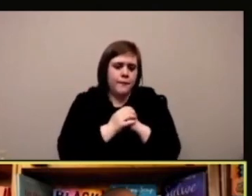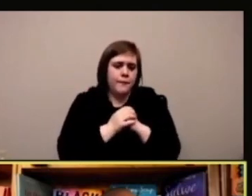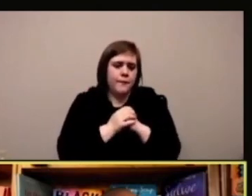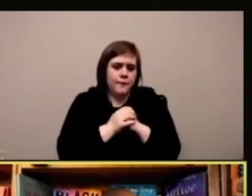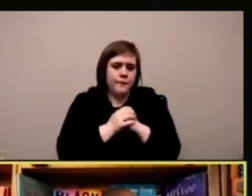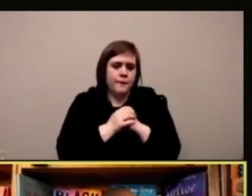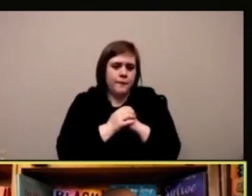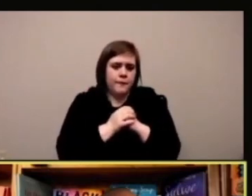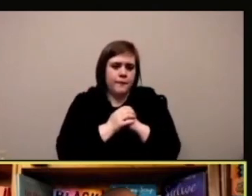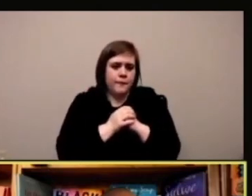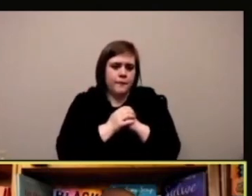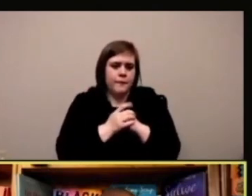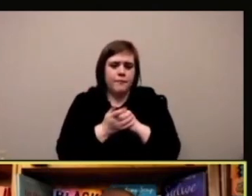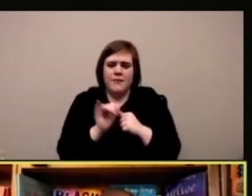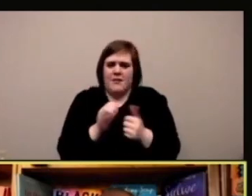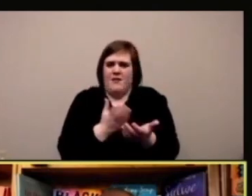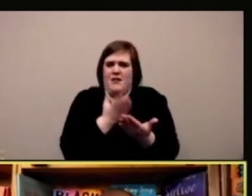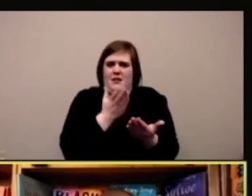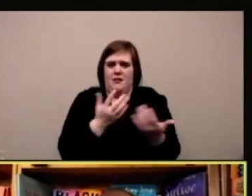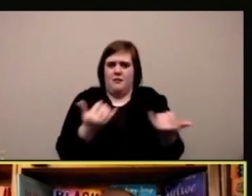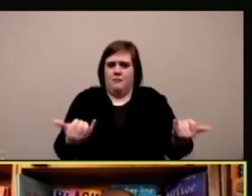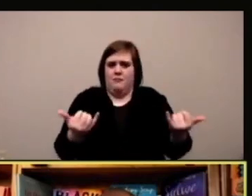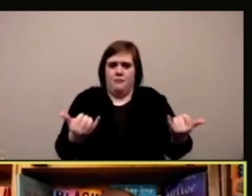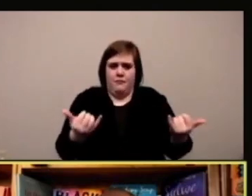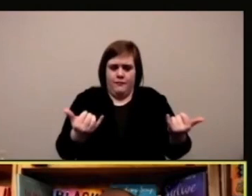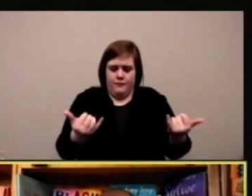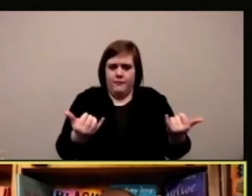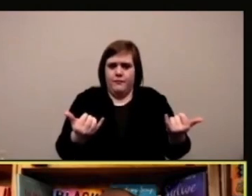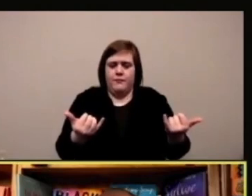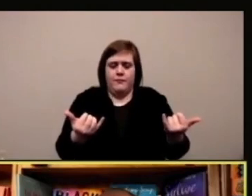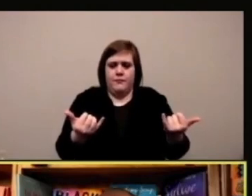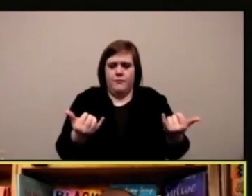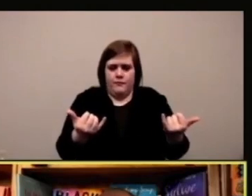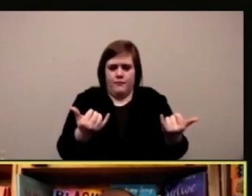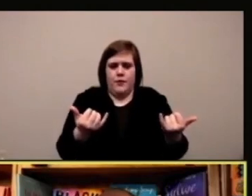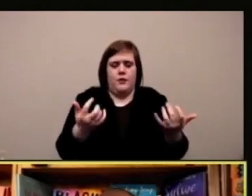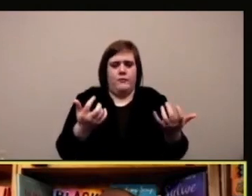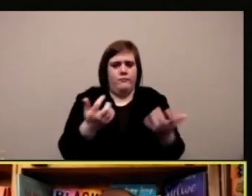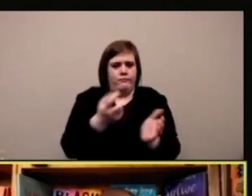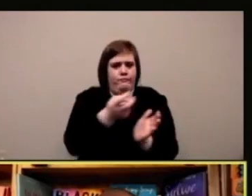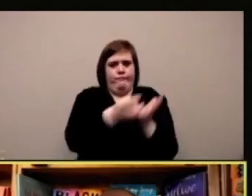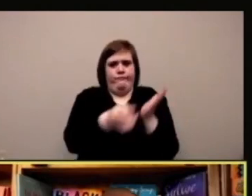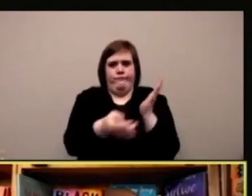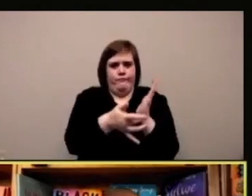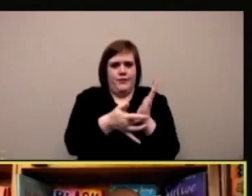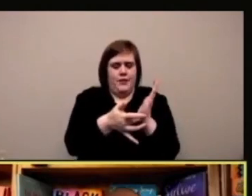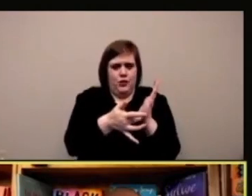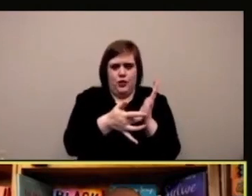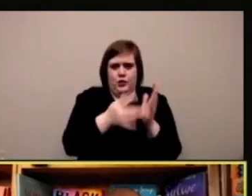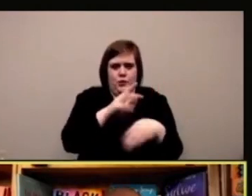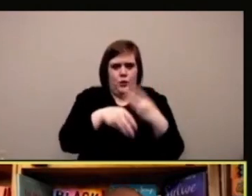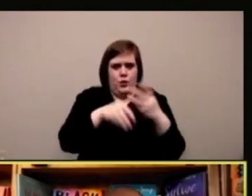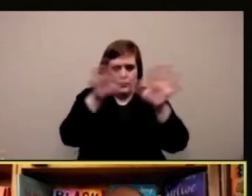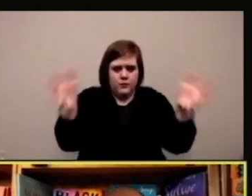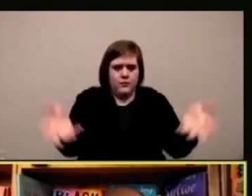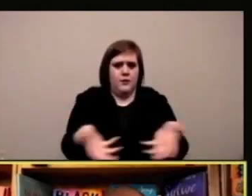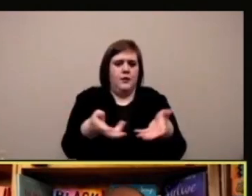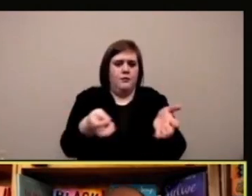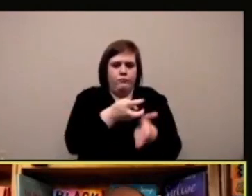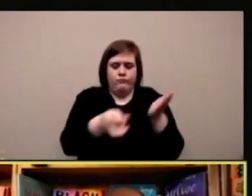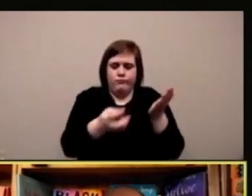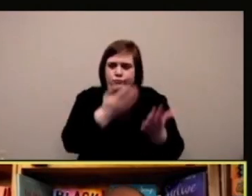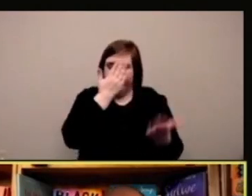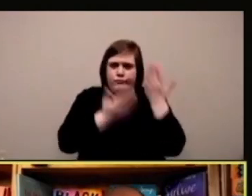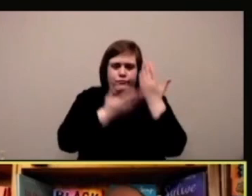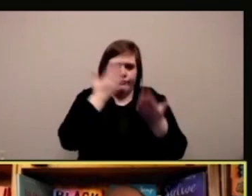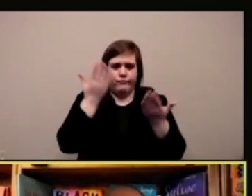it's a fact that when we are living in a technological world, that possibly there's new things